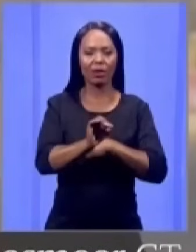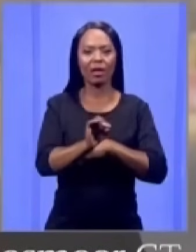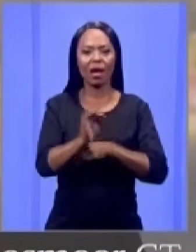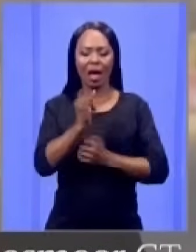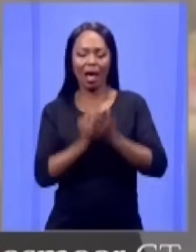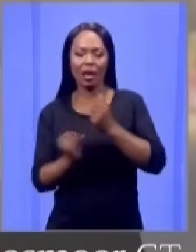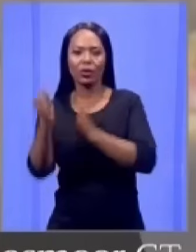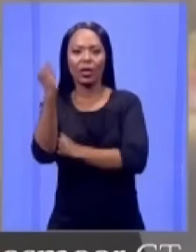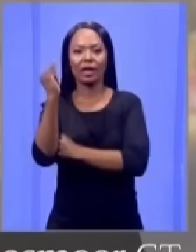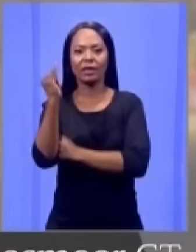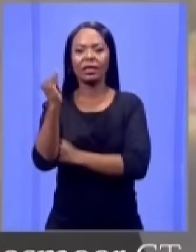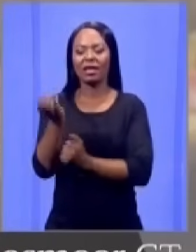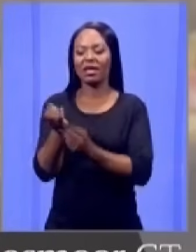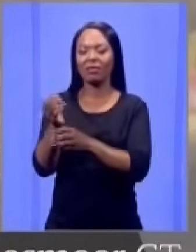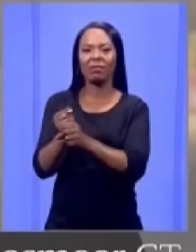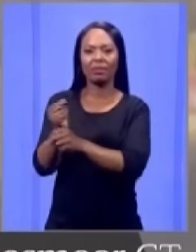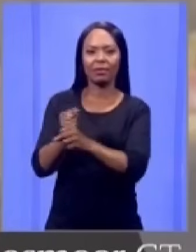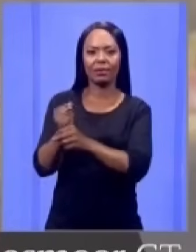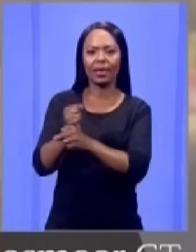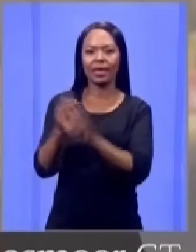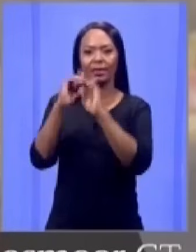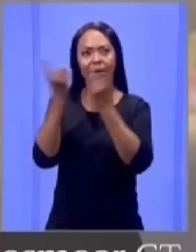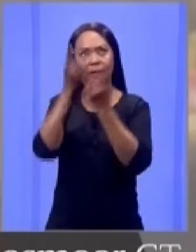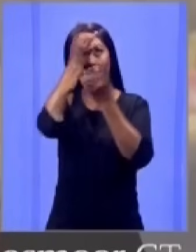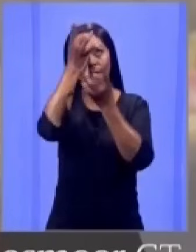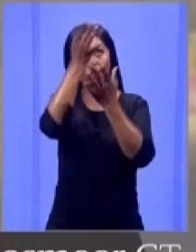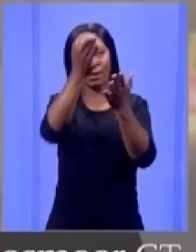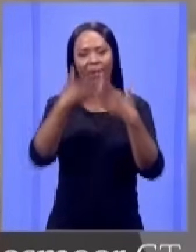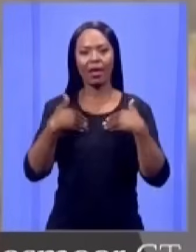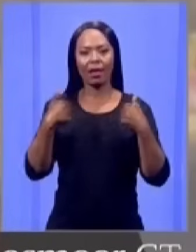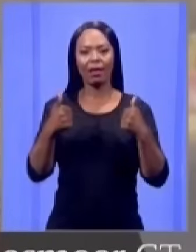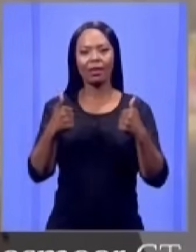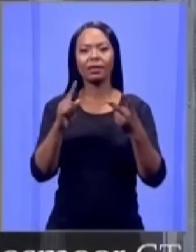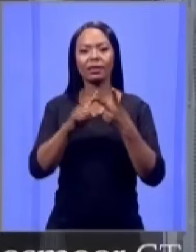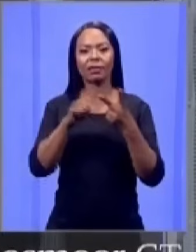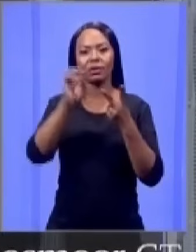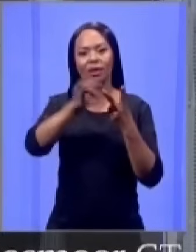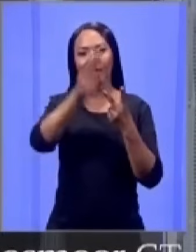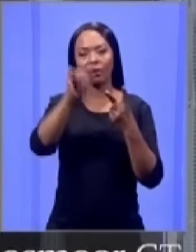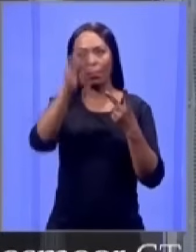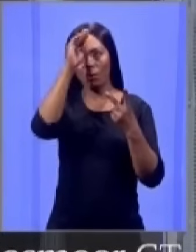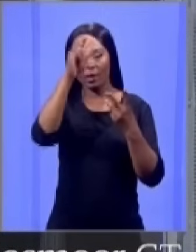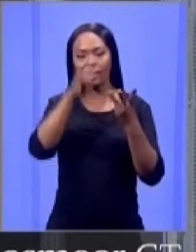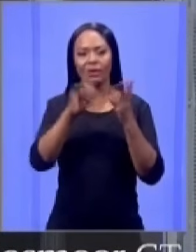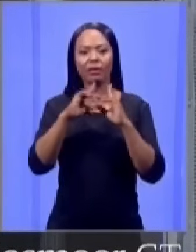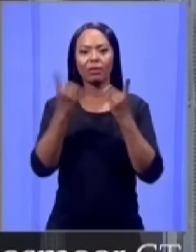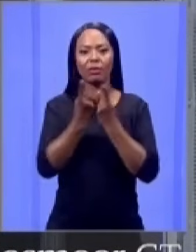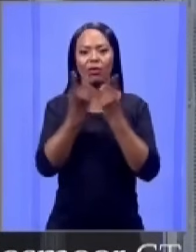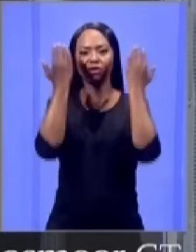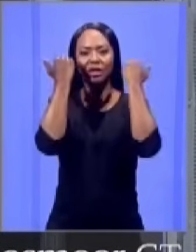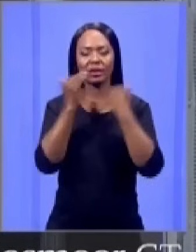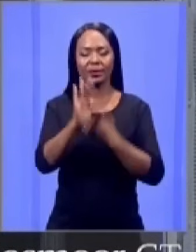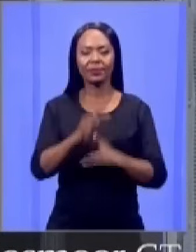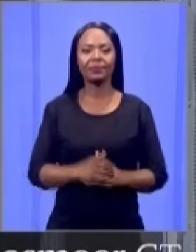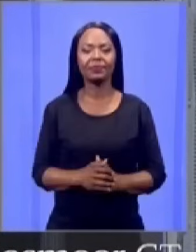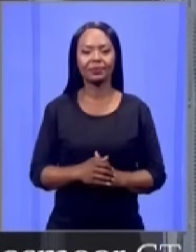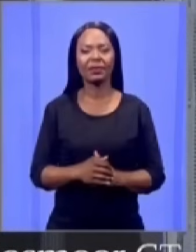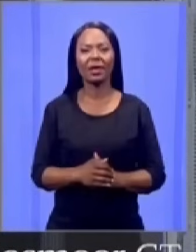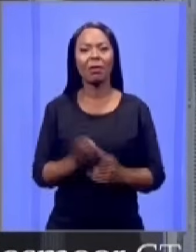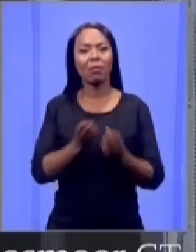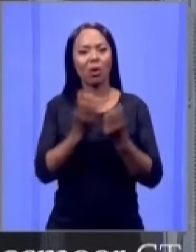and we report to the Department of Health and also report to South African Police Service and the Department of Justice. Tshubuhlellano ya batshwaruwa